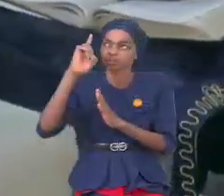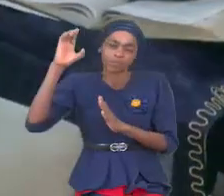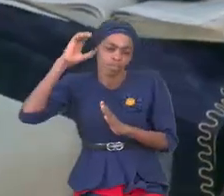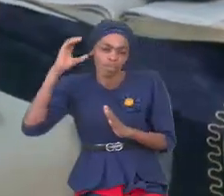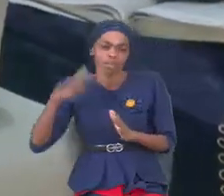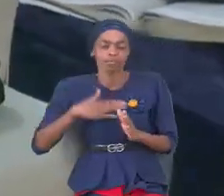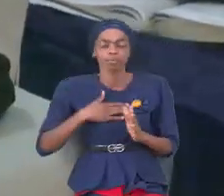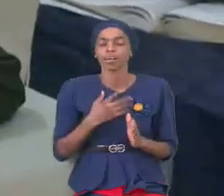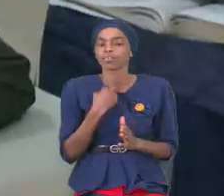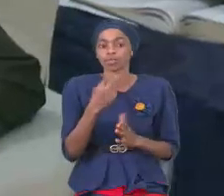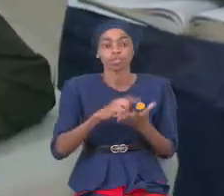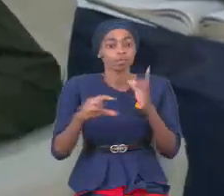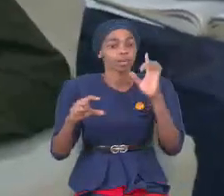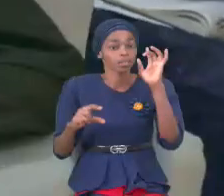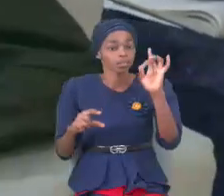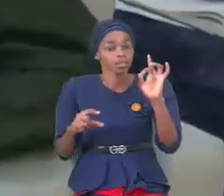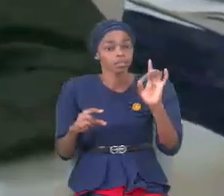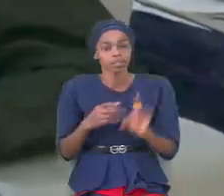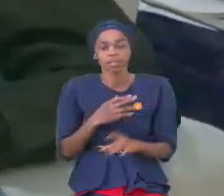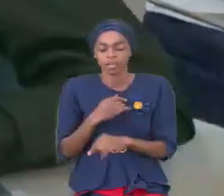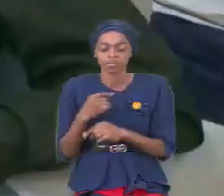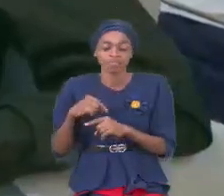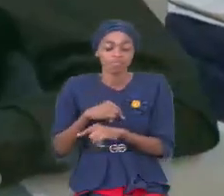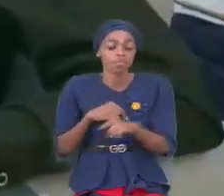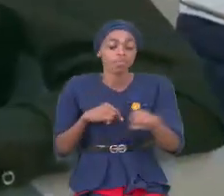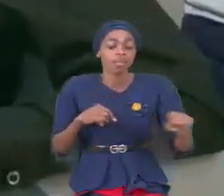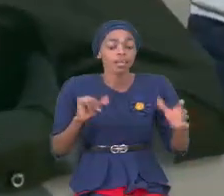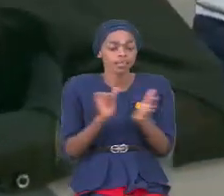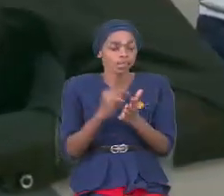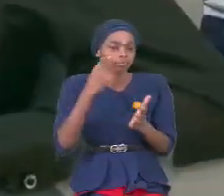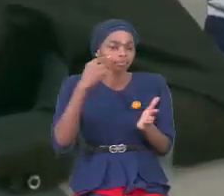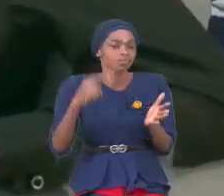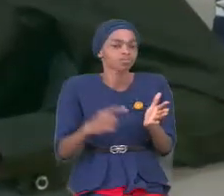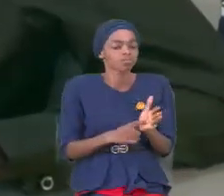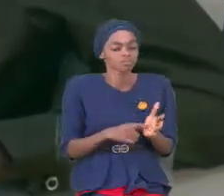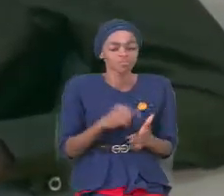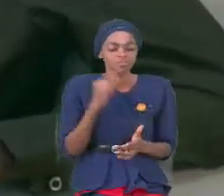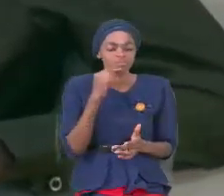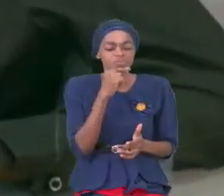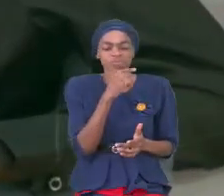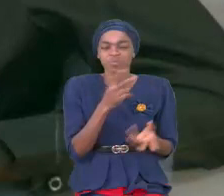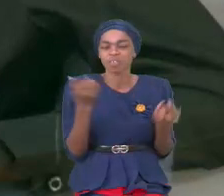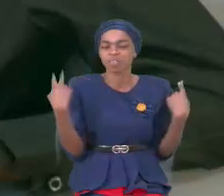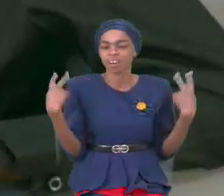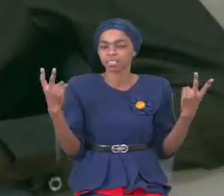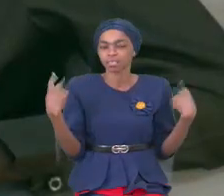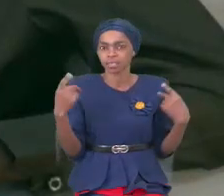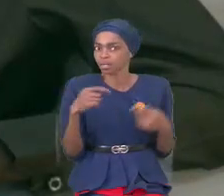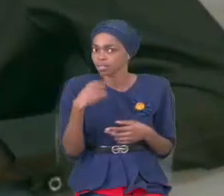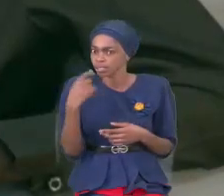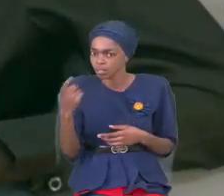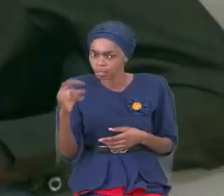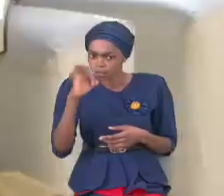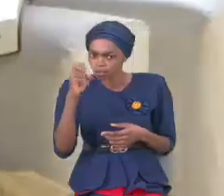verse 8 it says, they that observe lying vanities. He said, I've been preaching, I've been telling